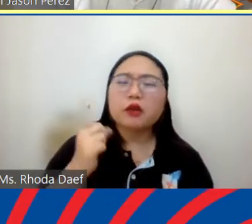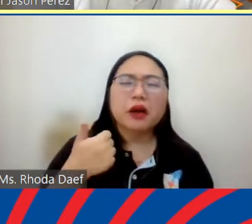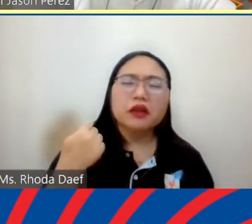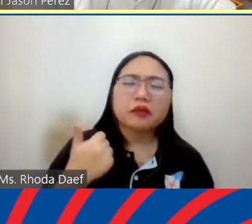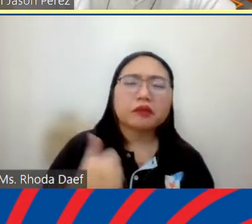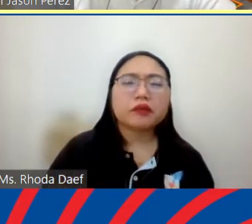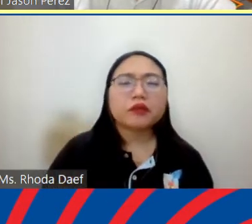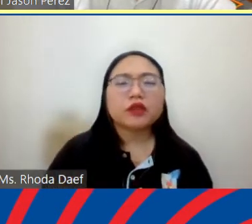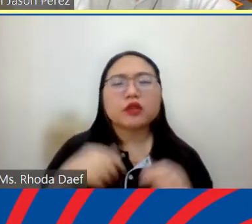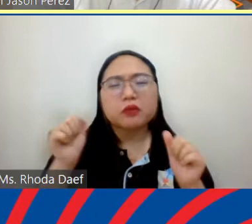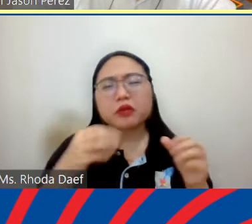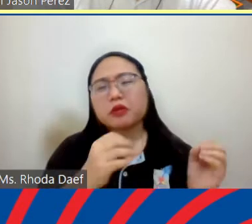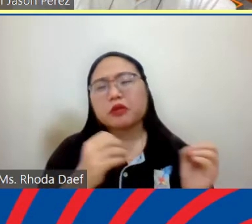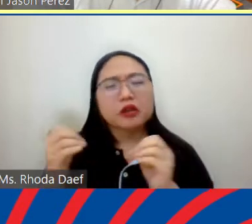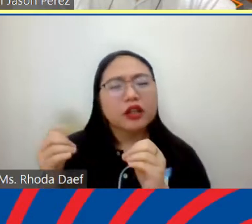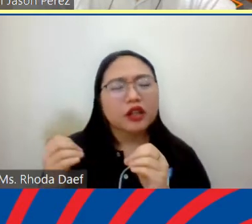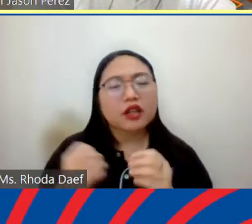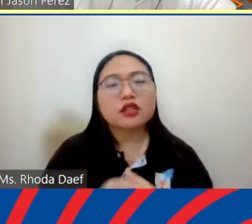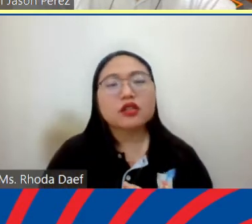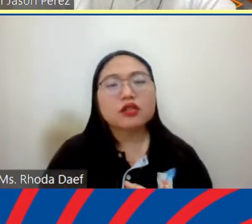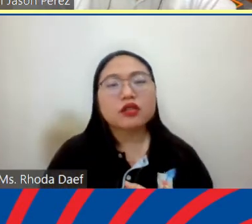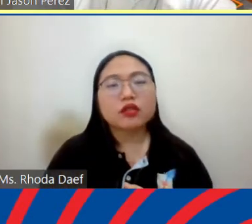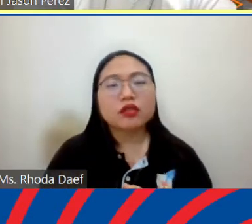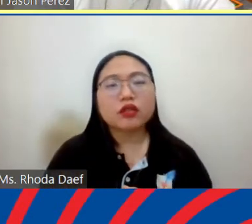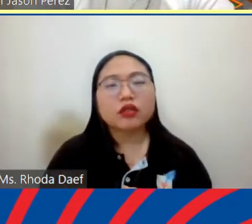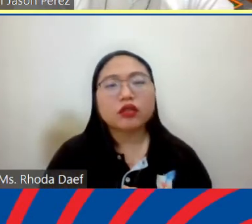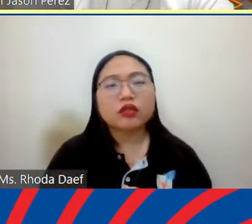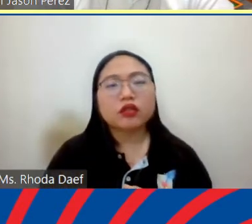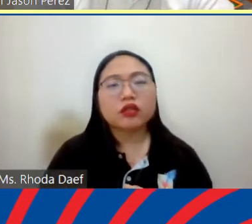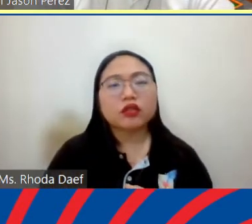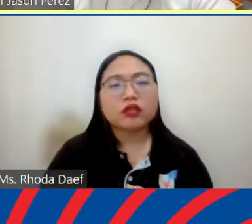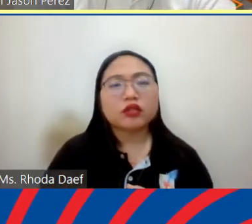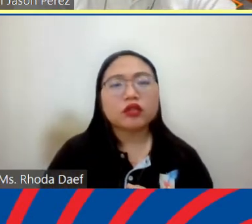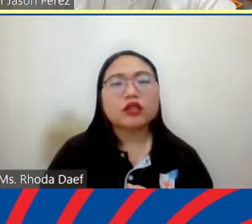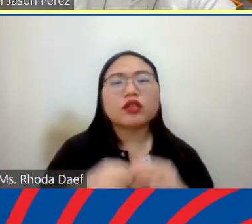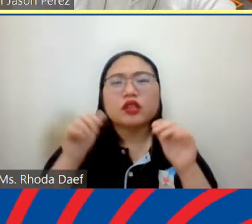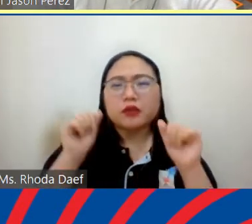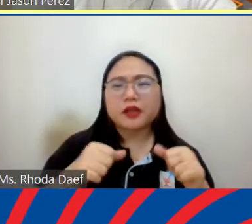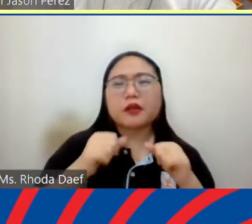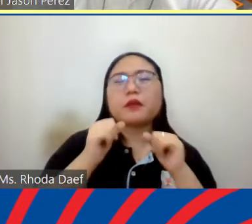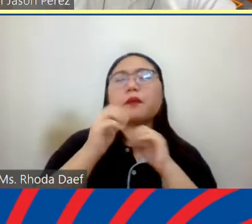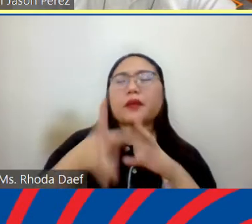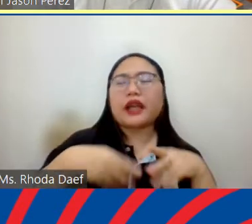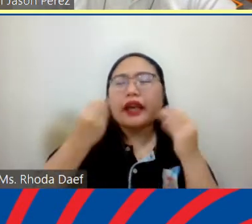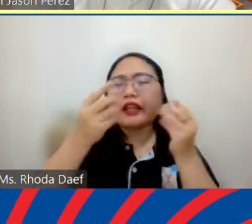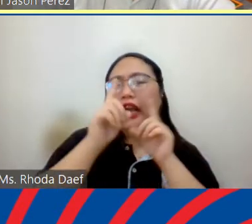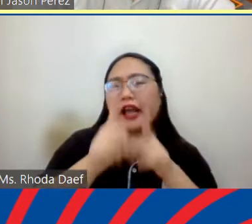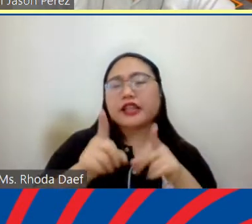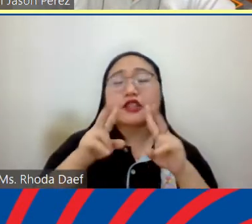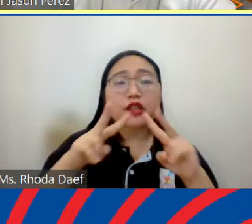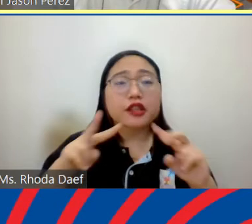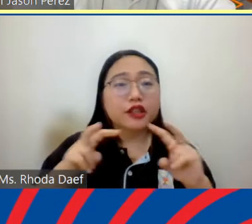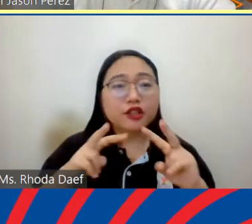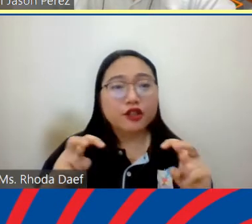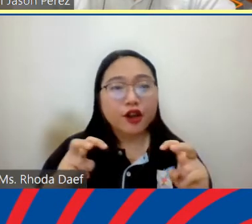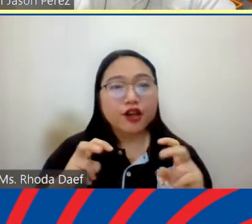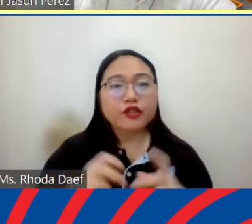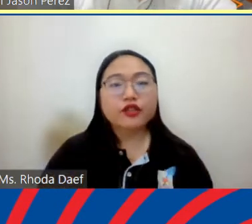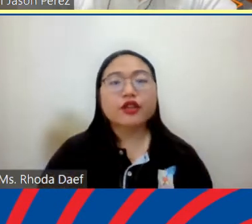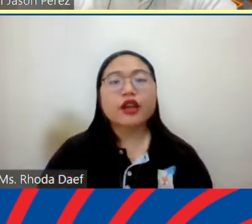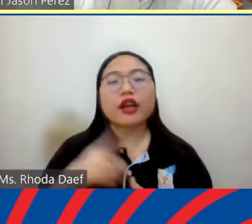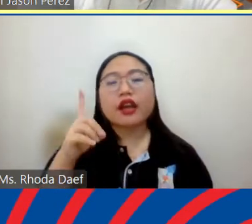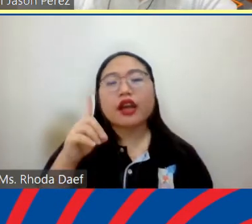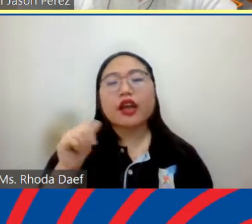to be organized because it can give an answer to our research, data reuse,